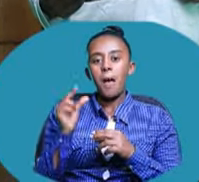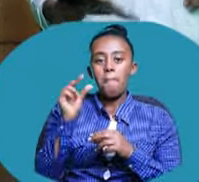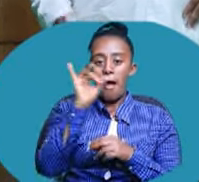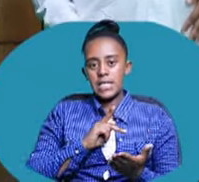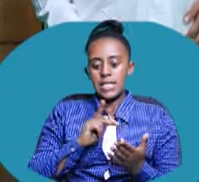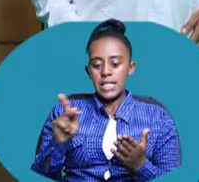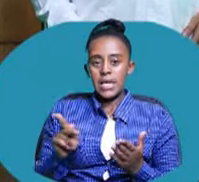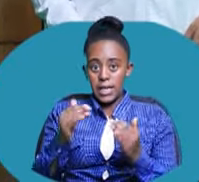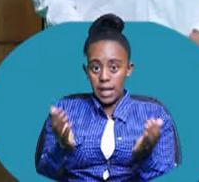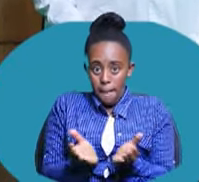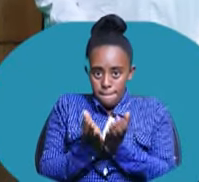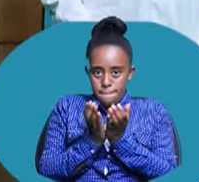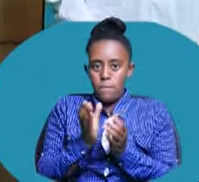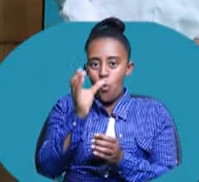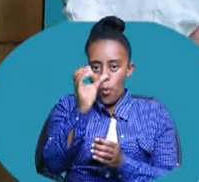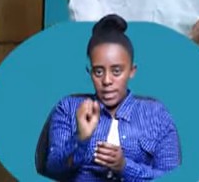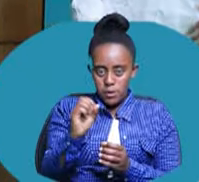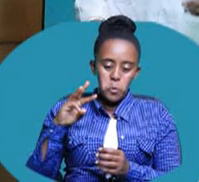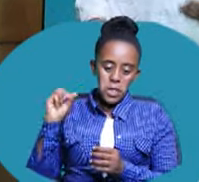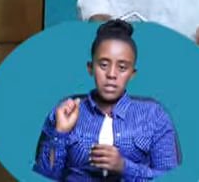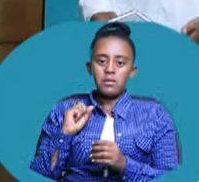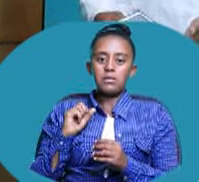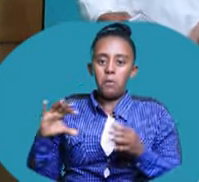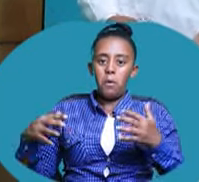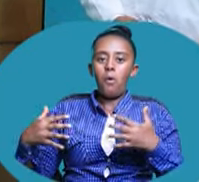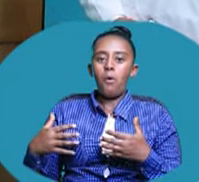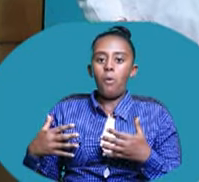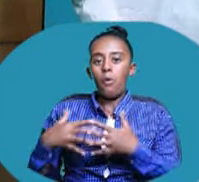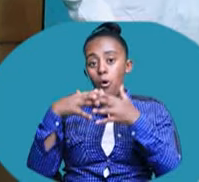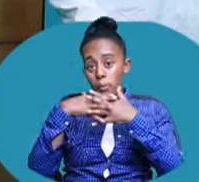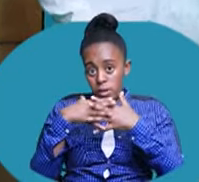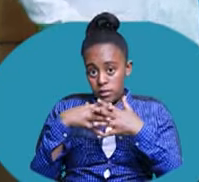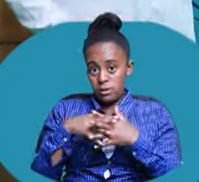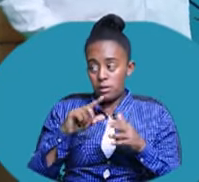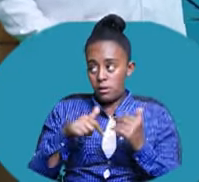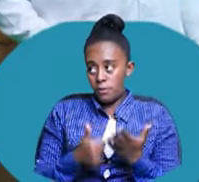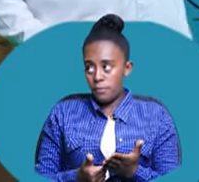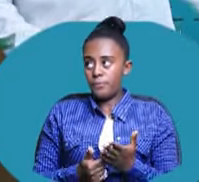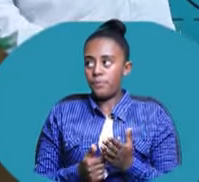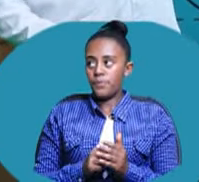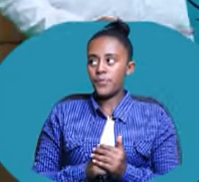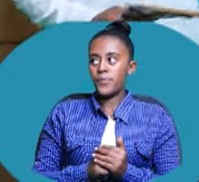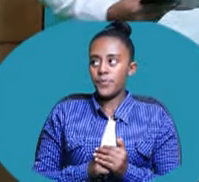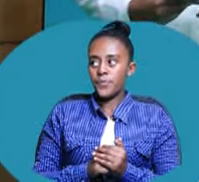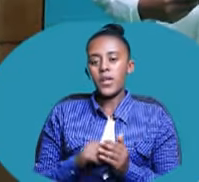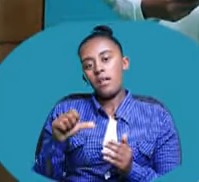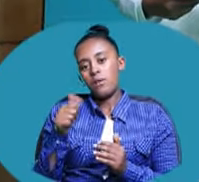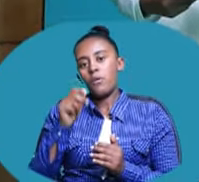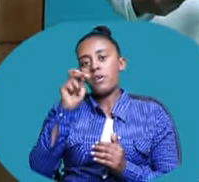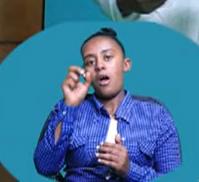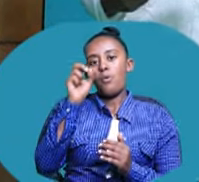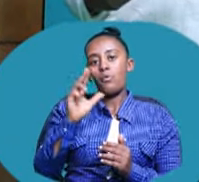Bale, incorporated into Christian island kingdom about 14th century AD. The other one, Sultanate of